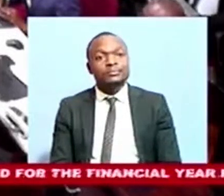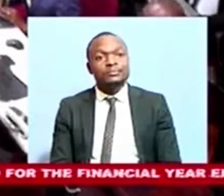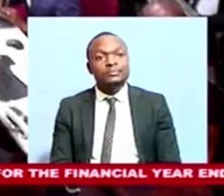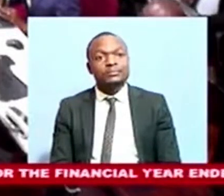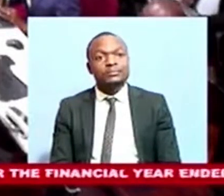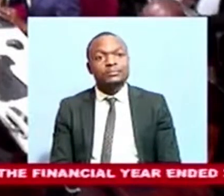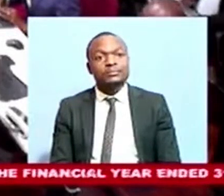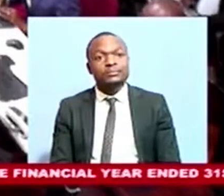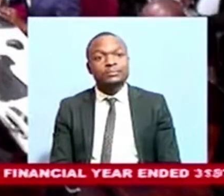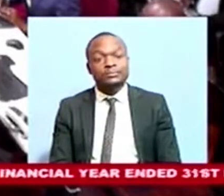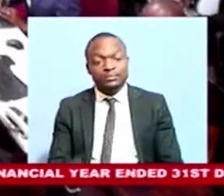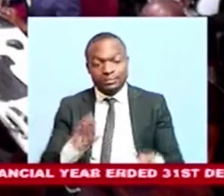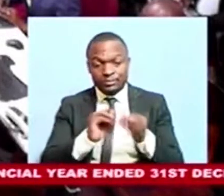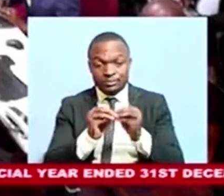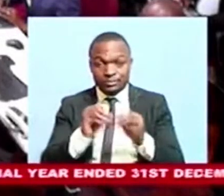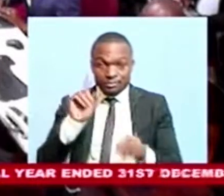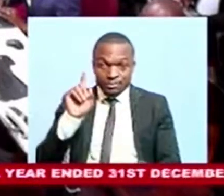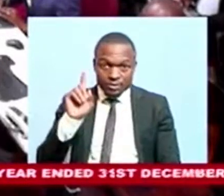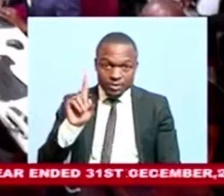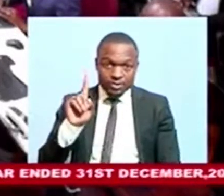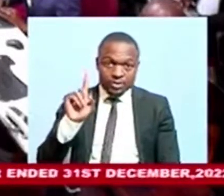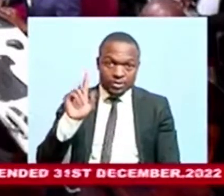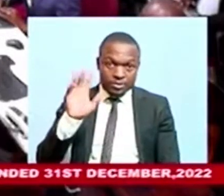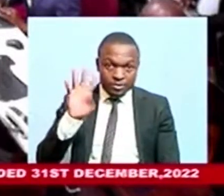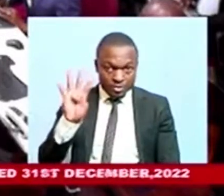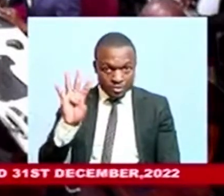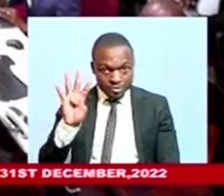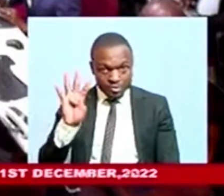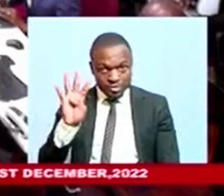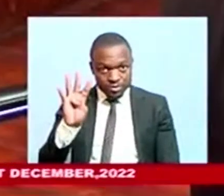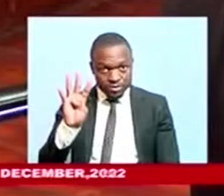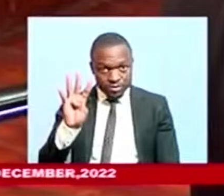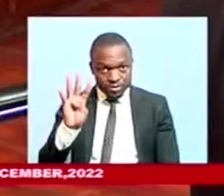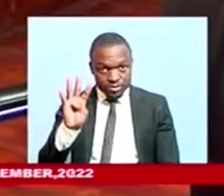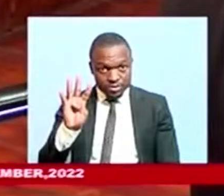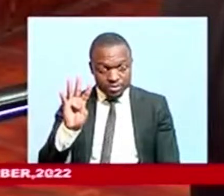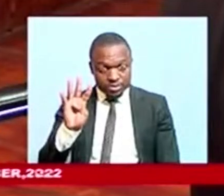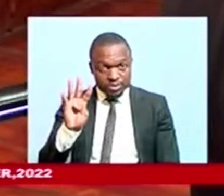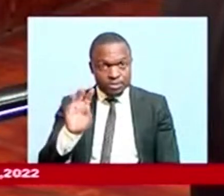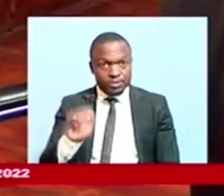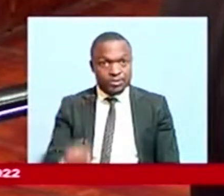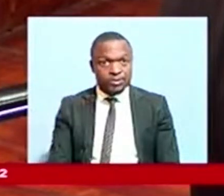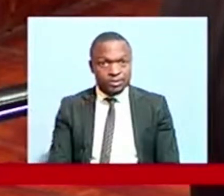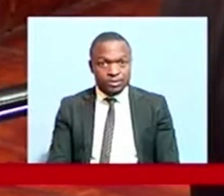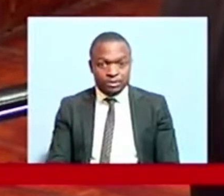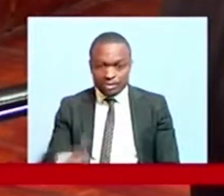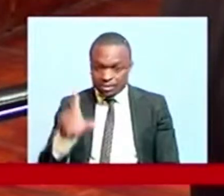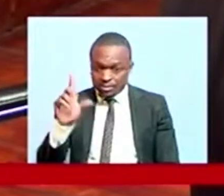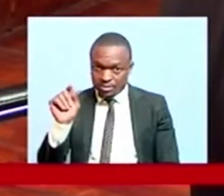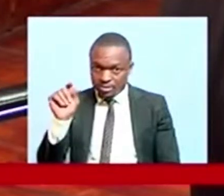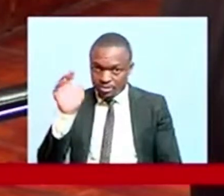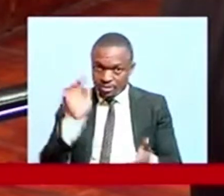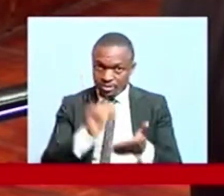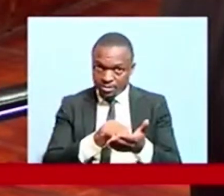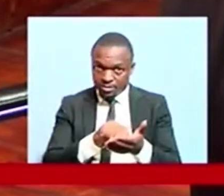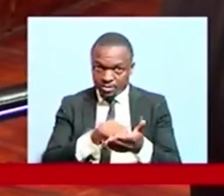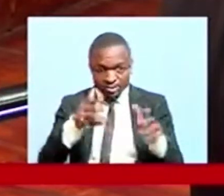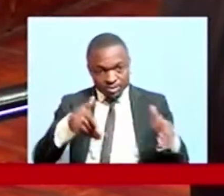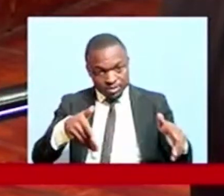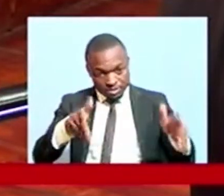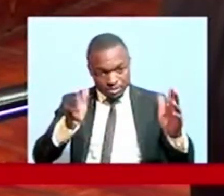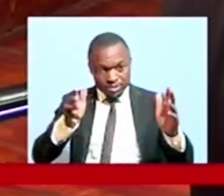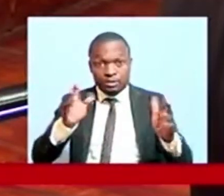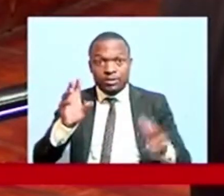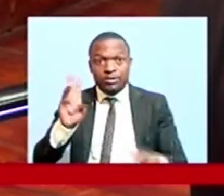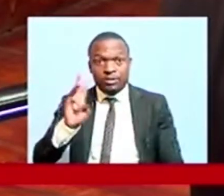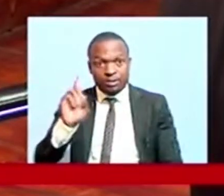on the figure of 154, Chair, it's we had the expense 20,000. Or the allowances for